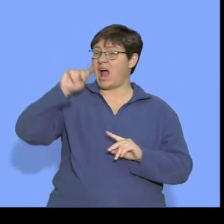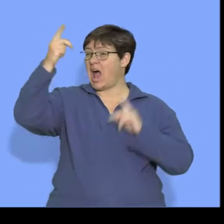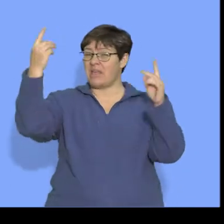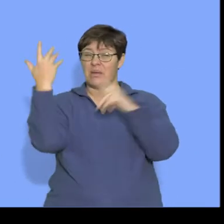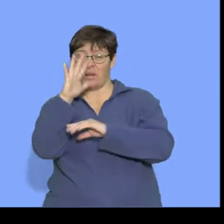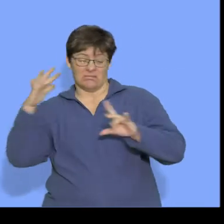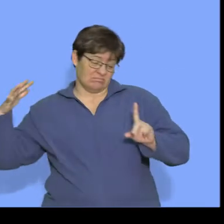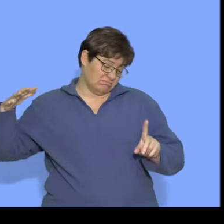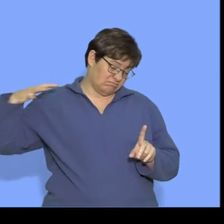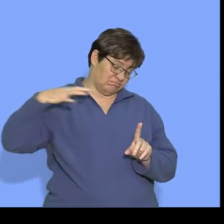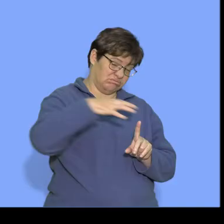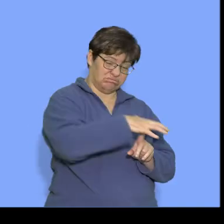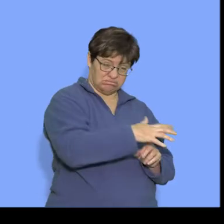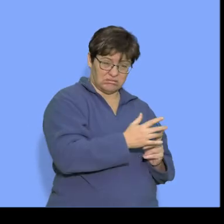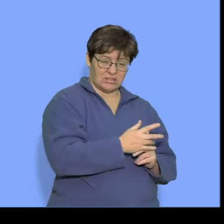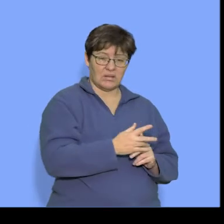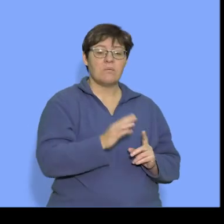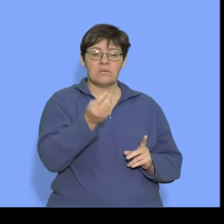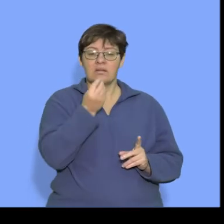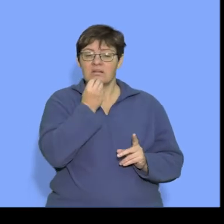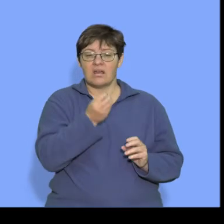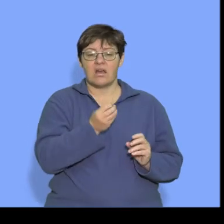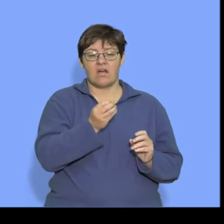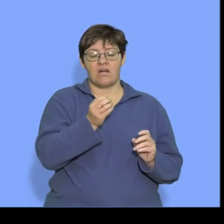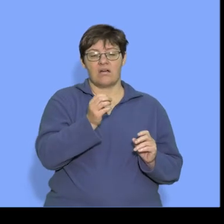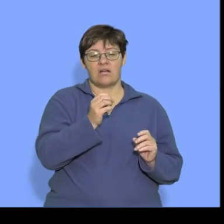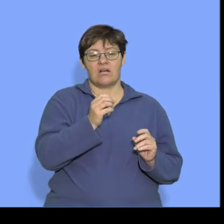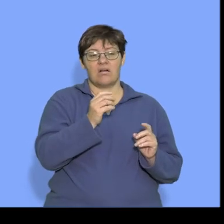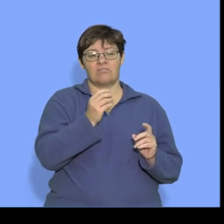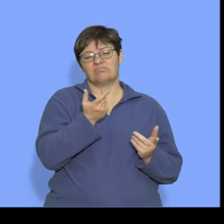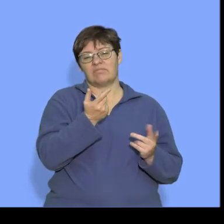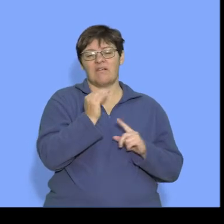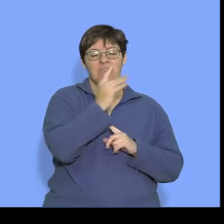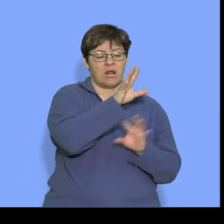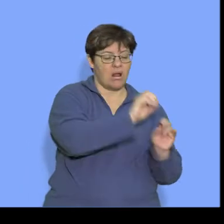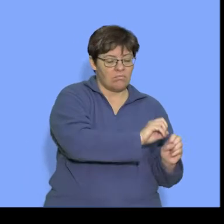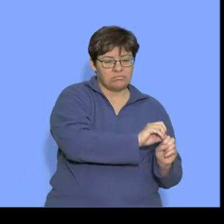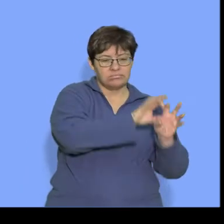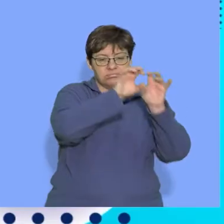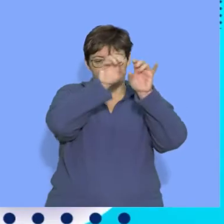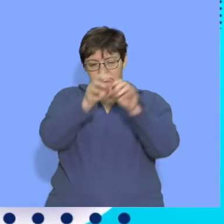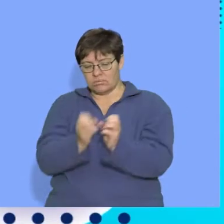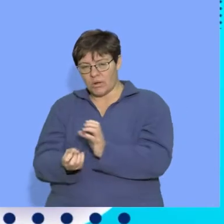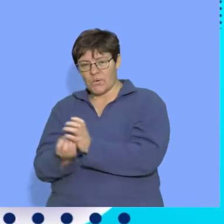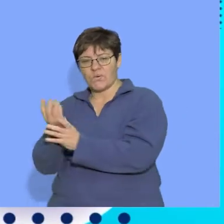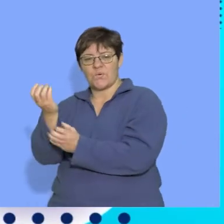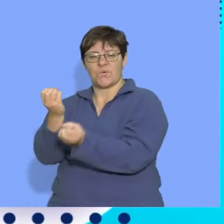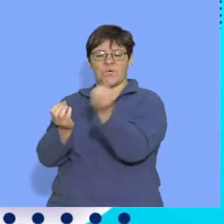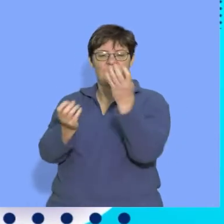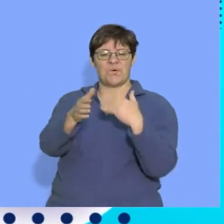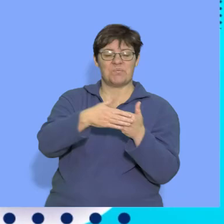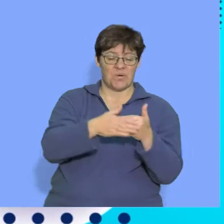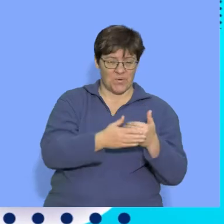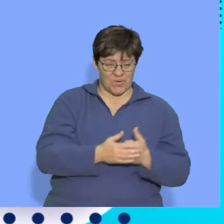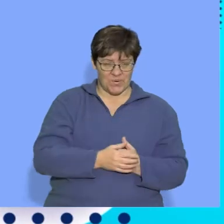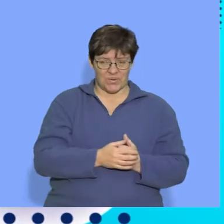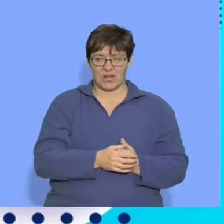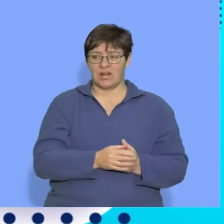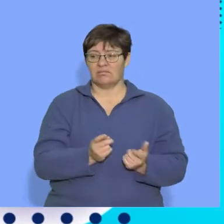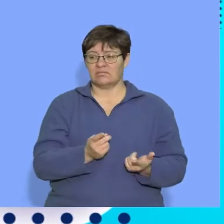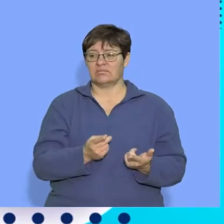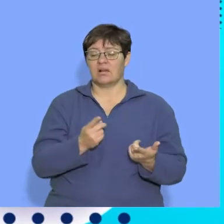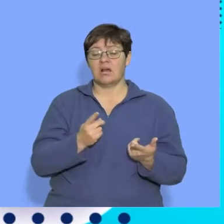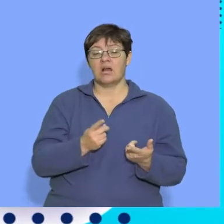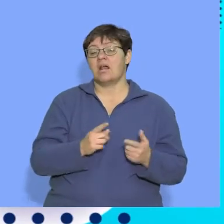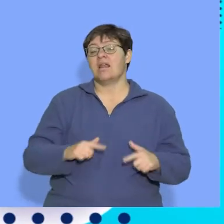The concept around pollination and crop production, and how if we remove or if we affect our diversity of